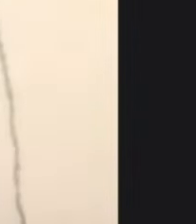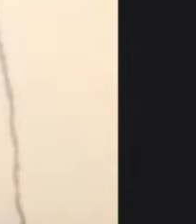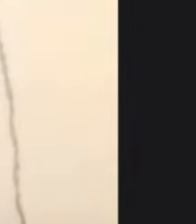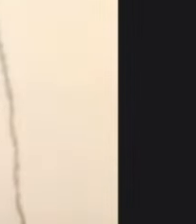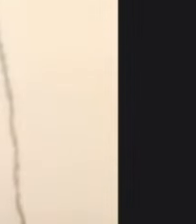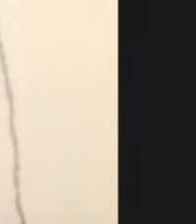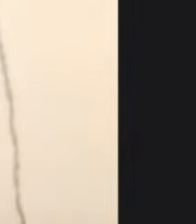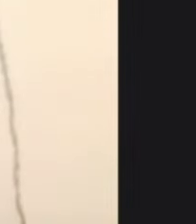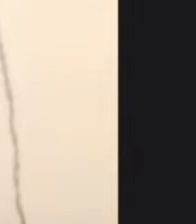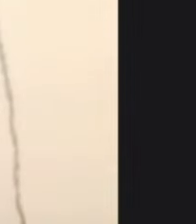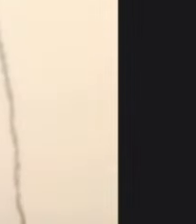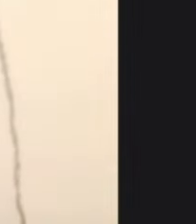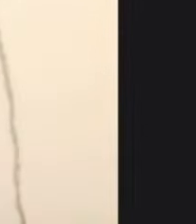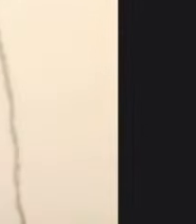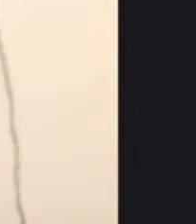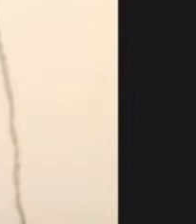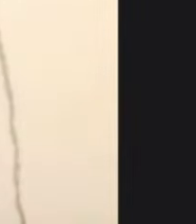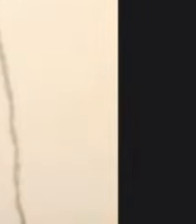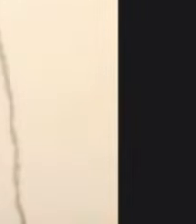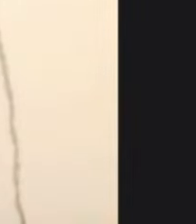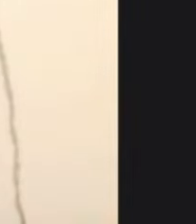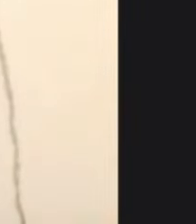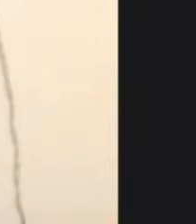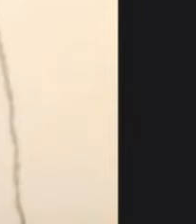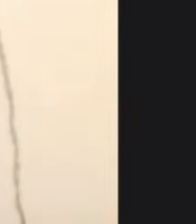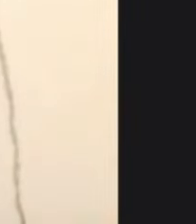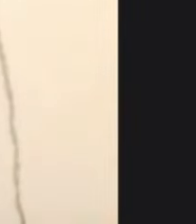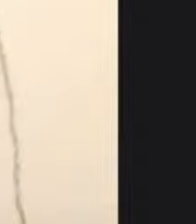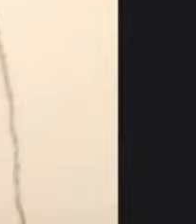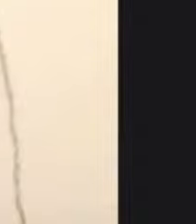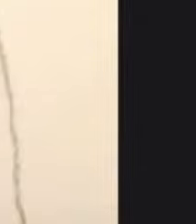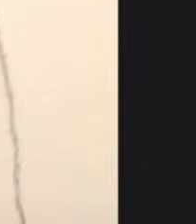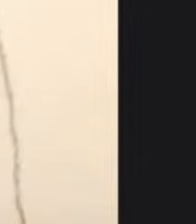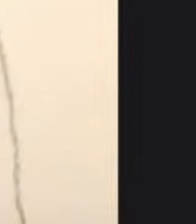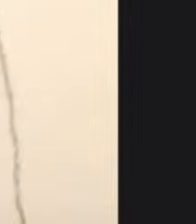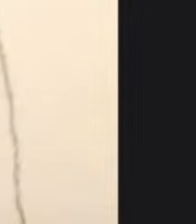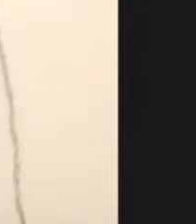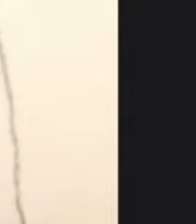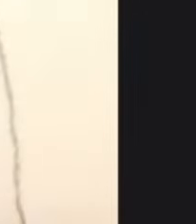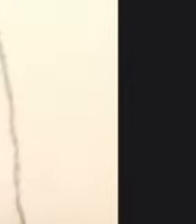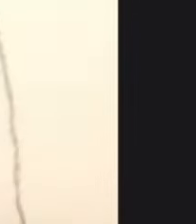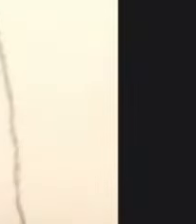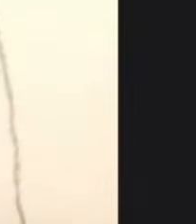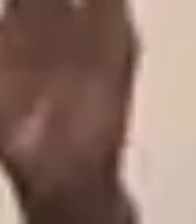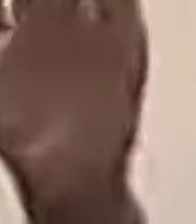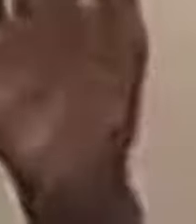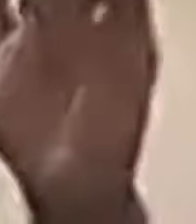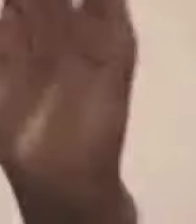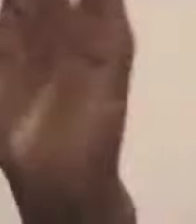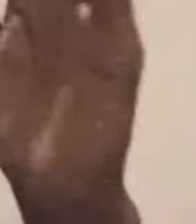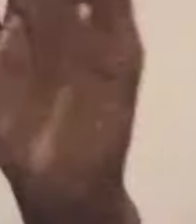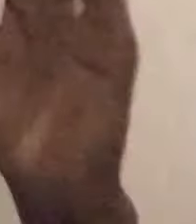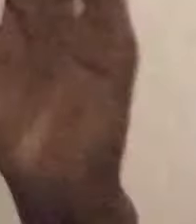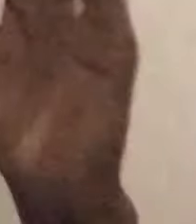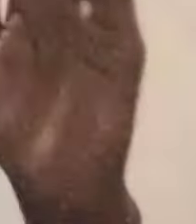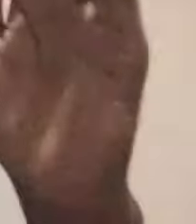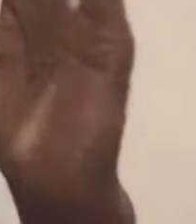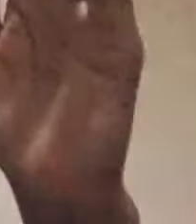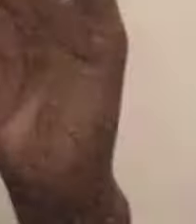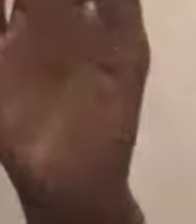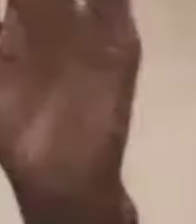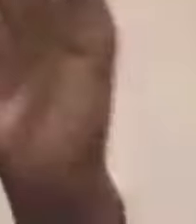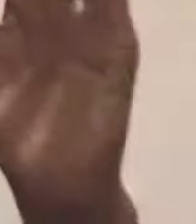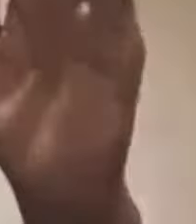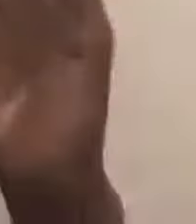rianda rabalo miande. Hindele iba sukabadianda. Himbariandele. Worship him,